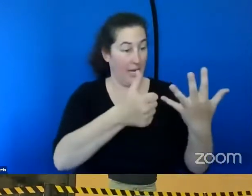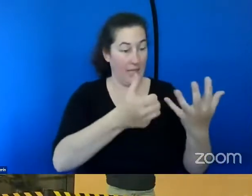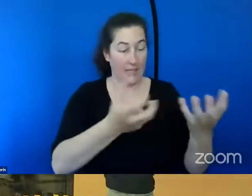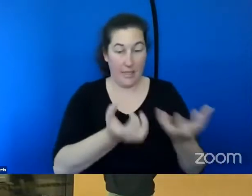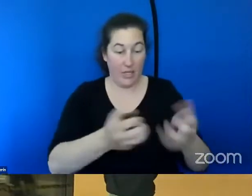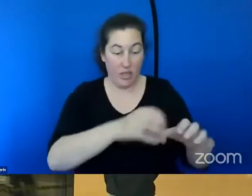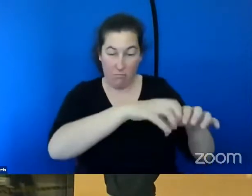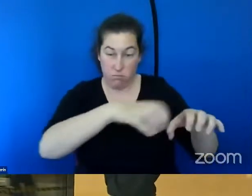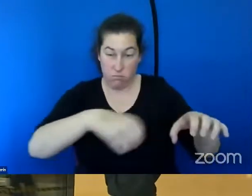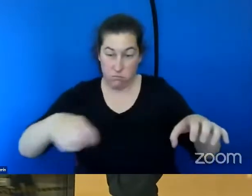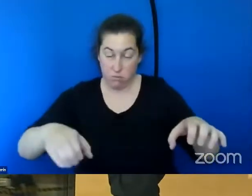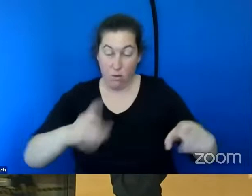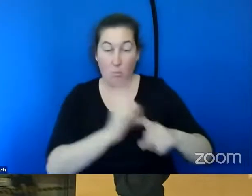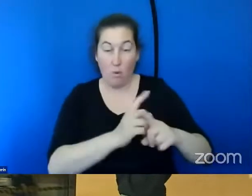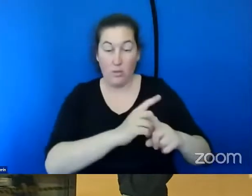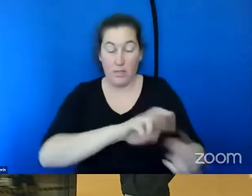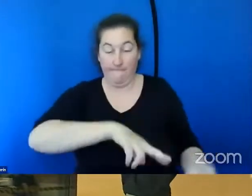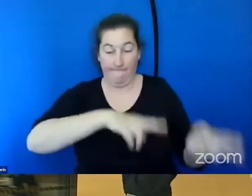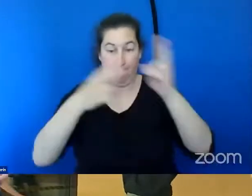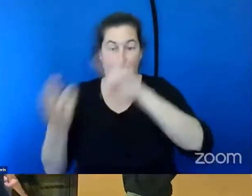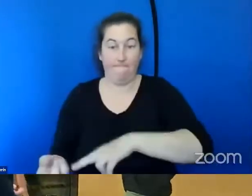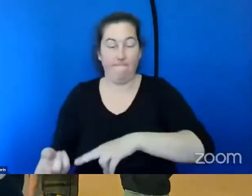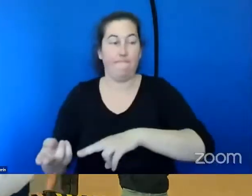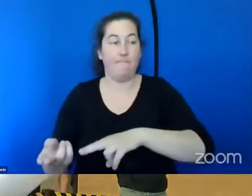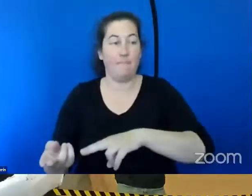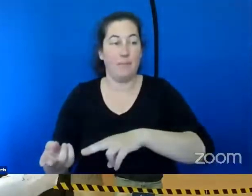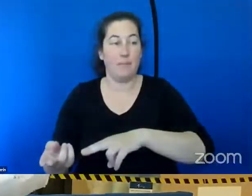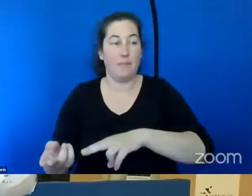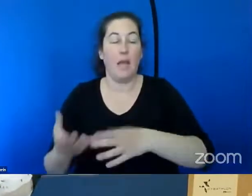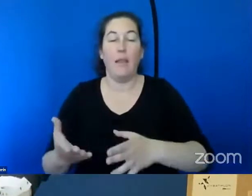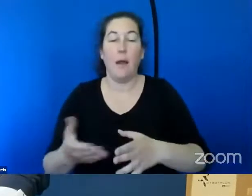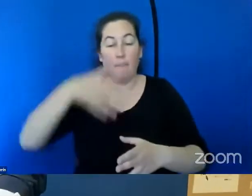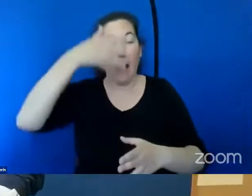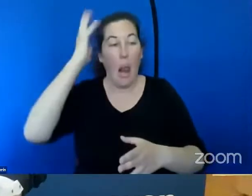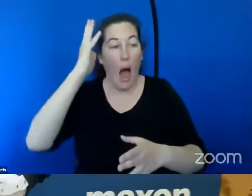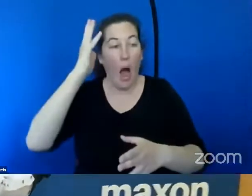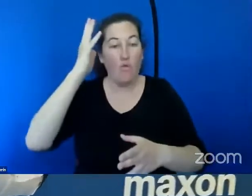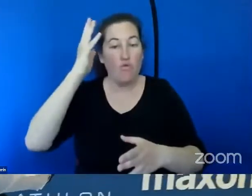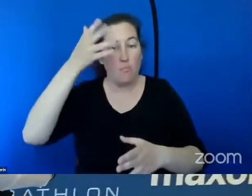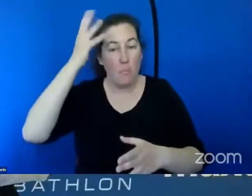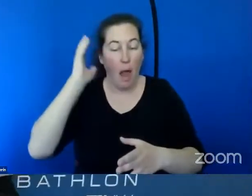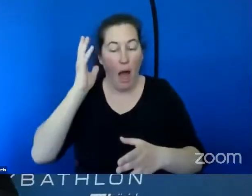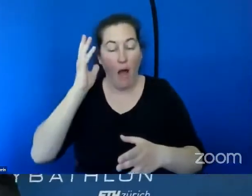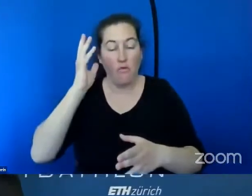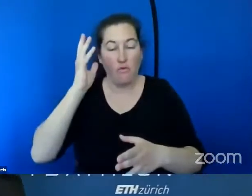Little adjustment of the arm and the mode setting